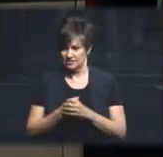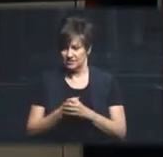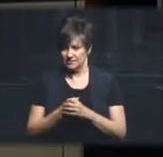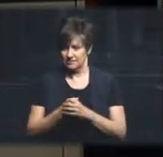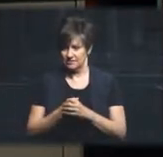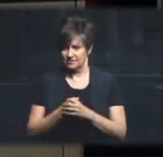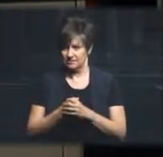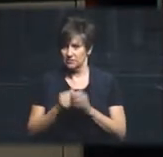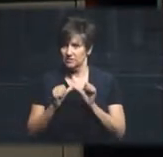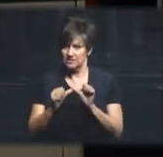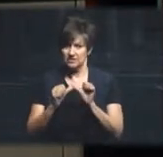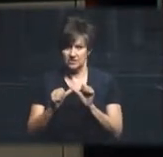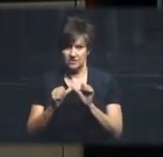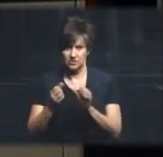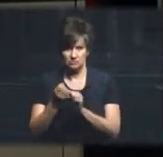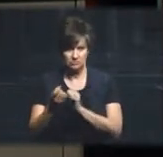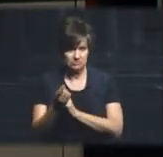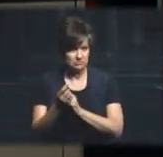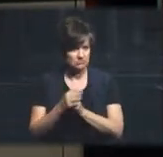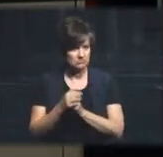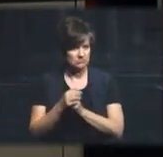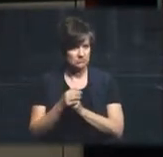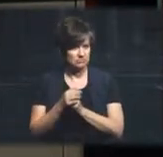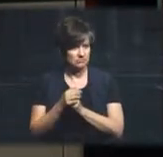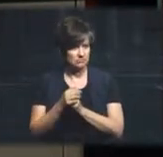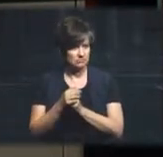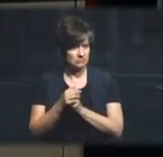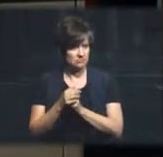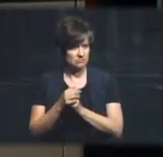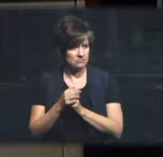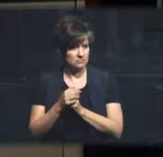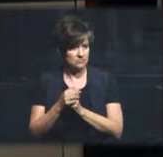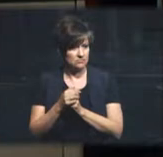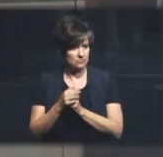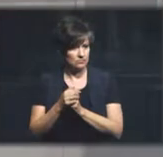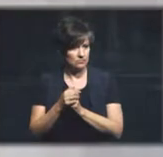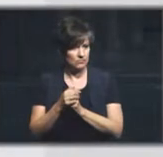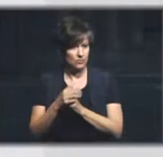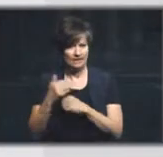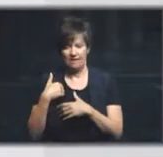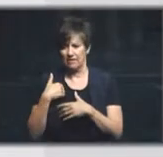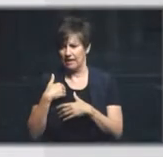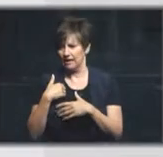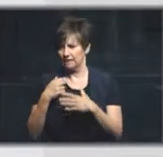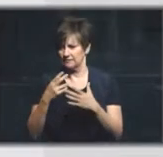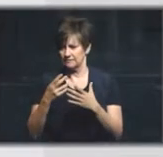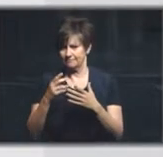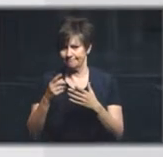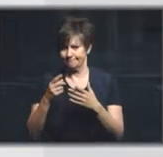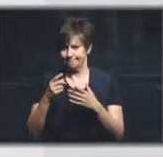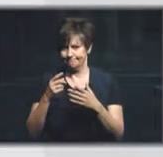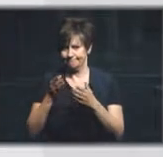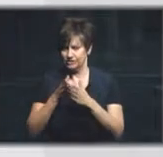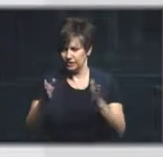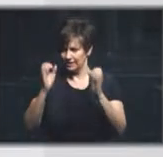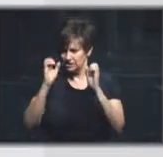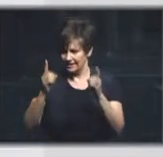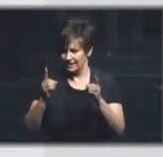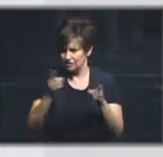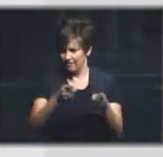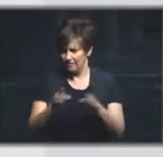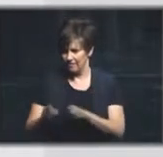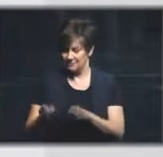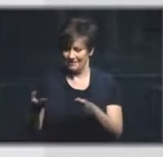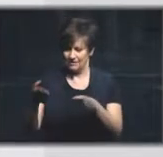for the coming year: aligning signature assignments with general education outcomes and closing the loop, which closing the loop